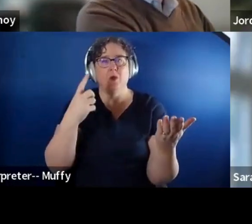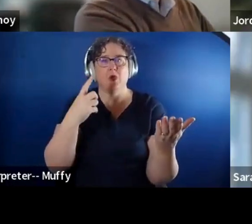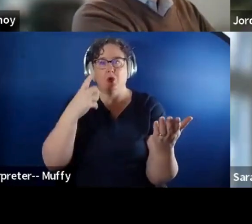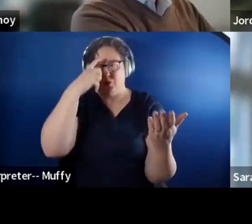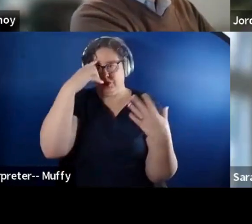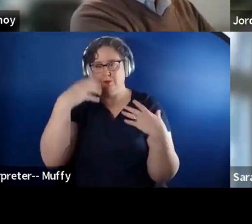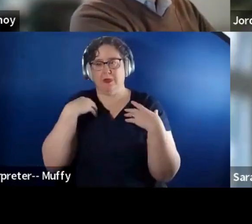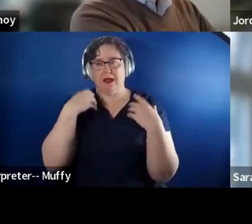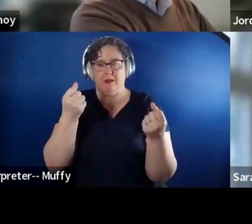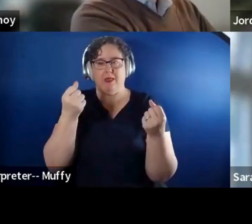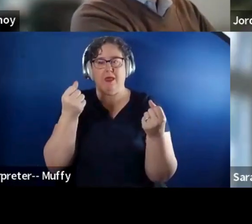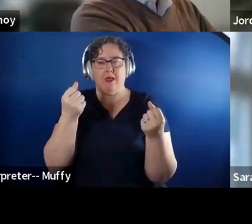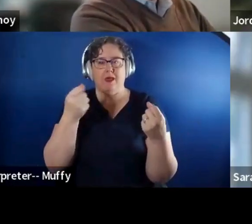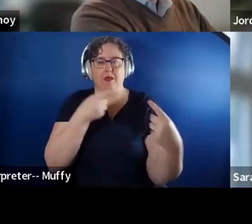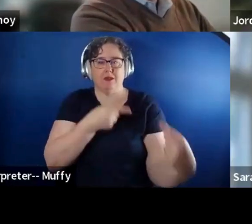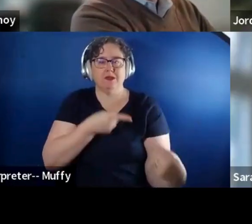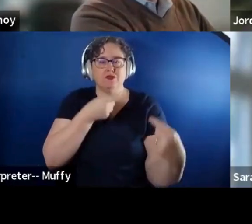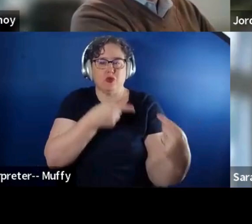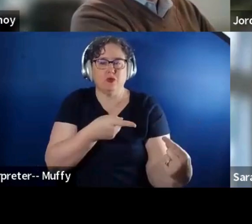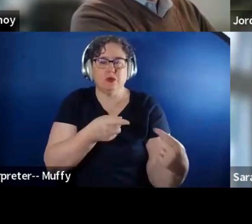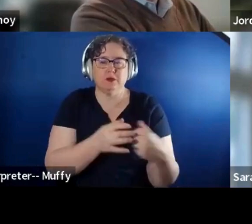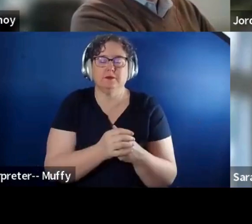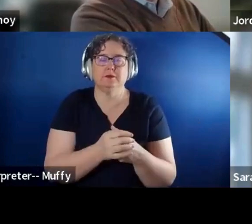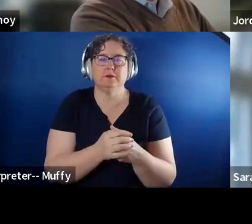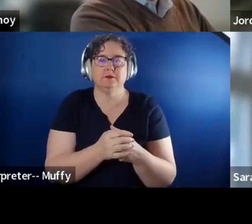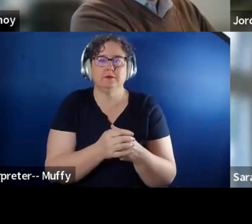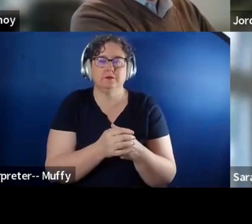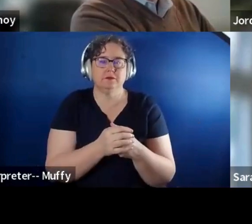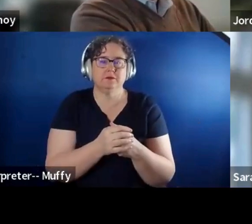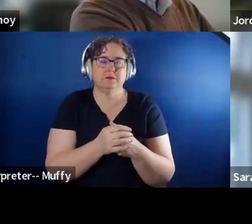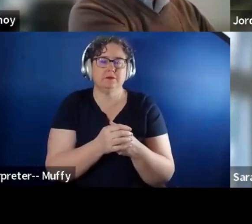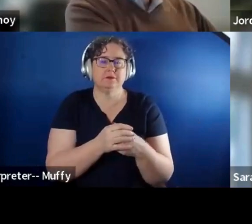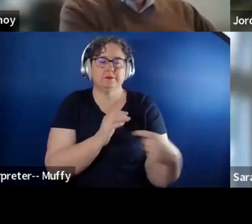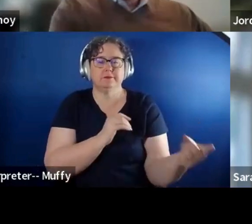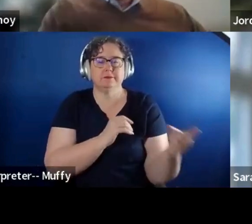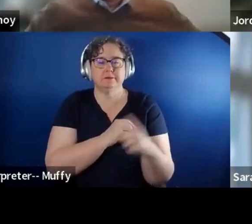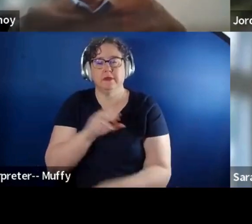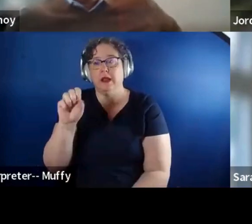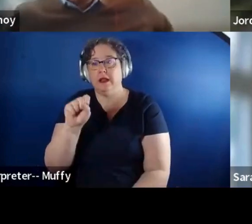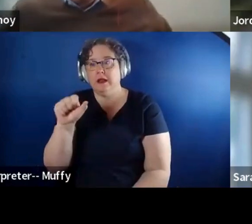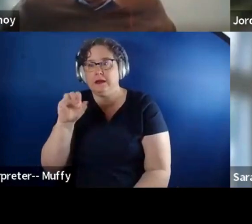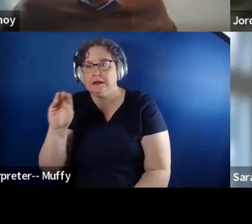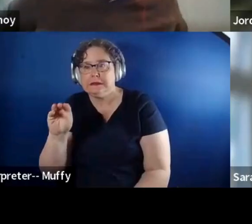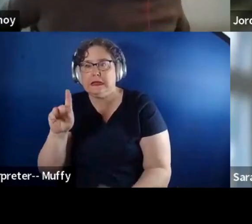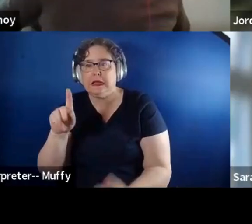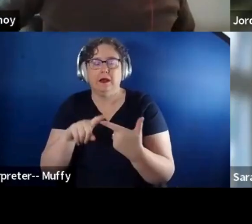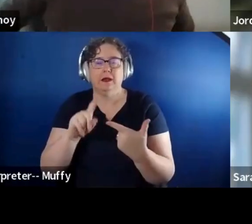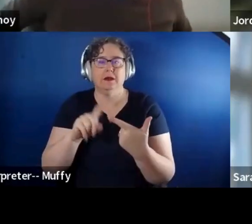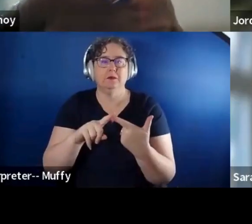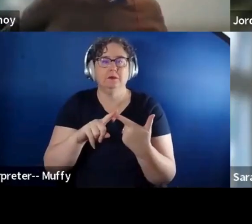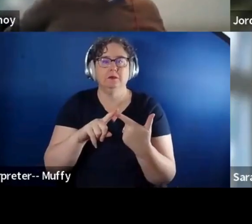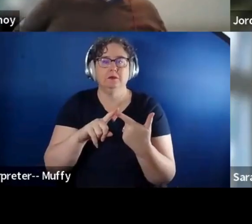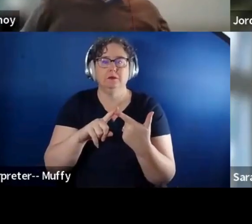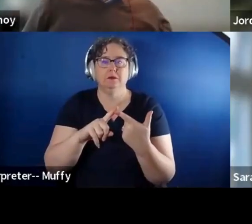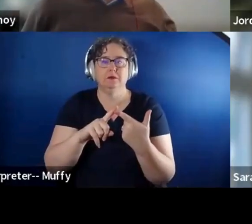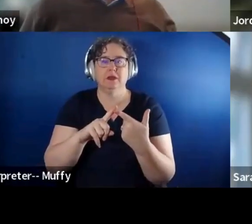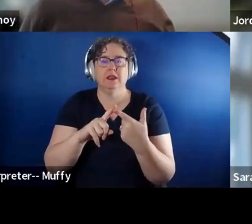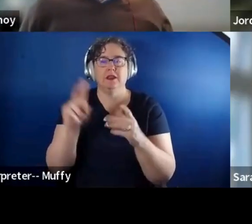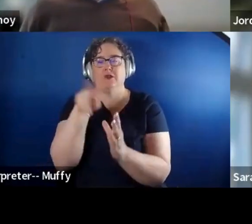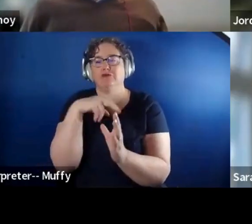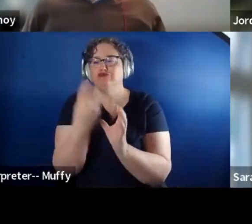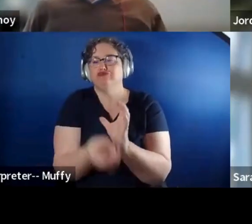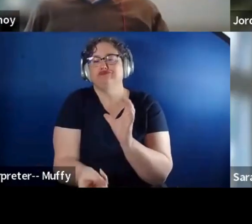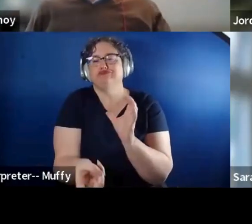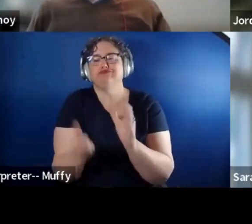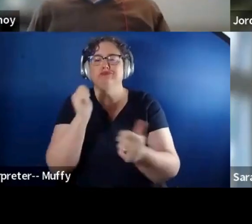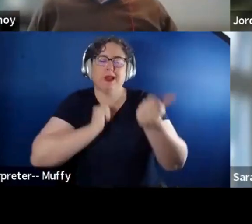health is maybe not where it needs to be. You go to Sam, or you go to, you just lose yourself in a